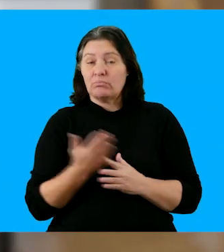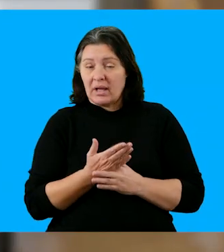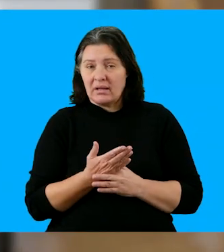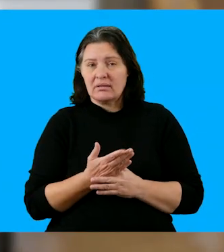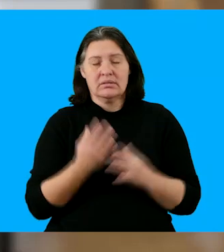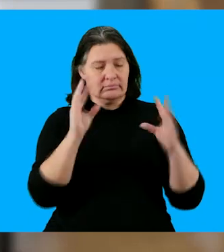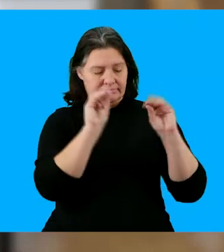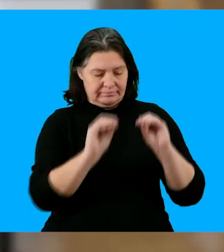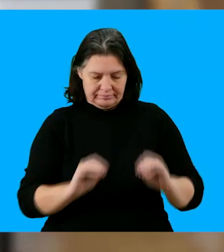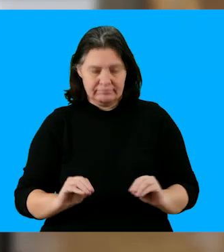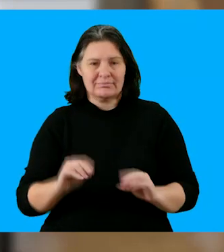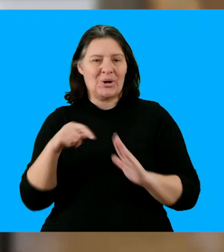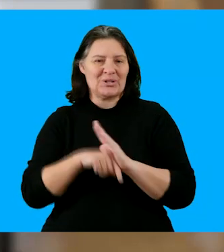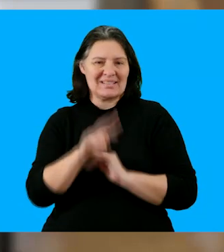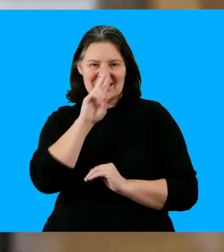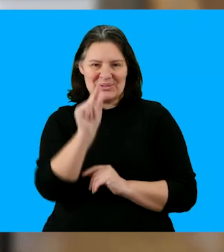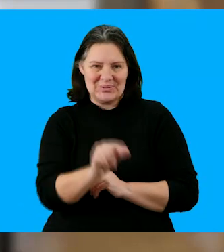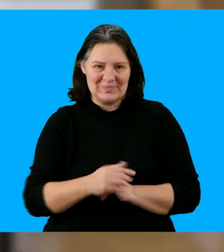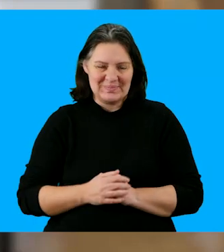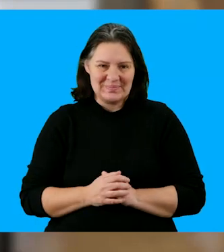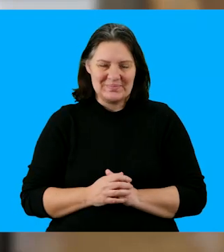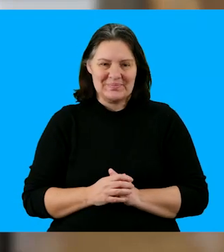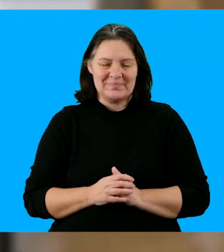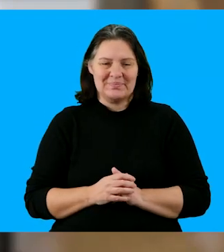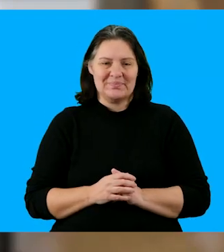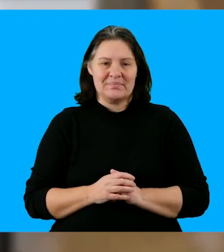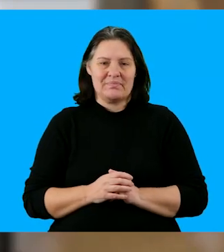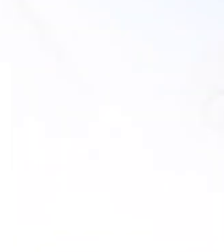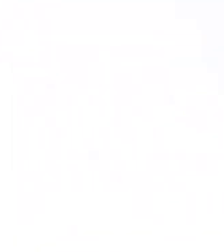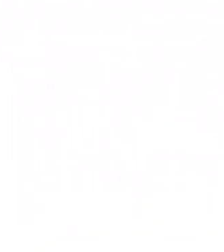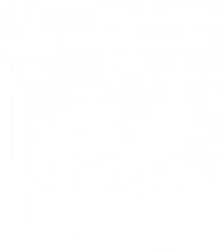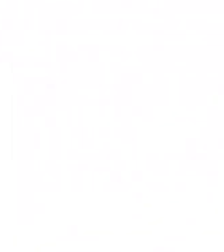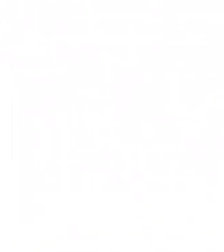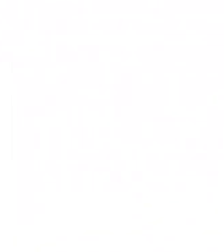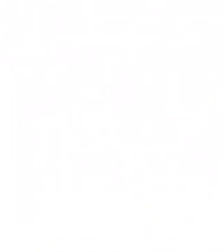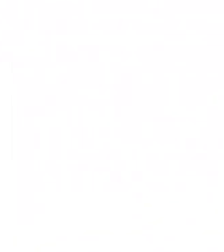short break. After the break, we'll put all of this into context. See you now.